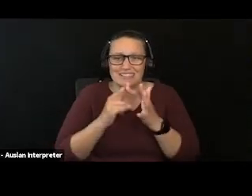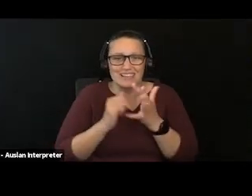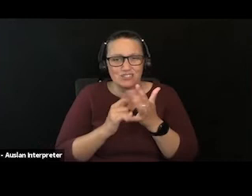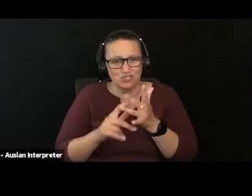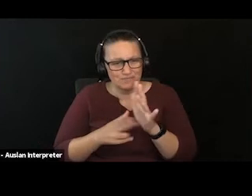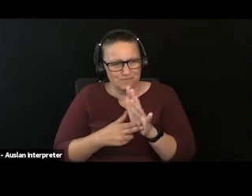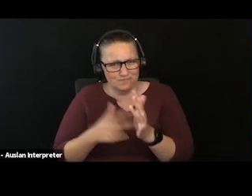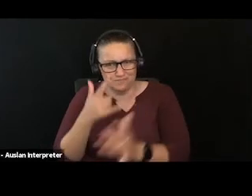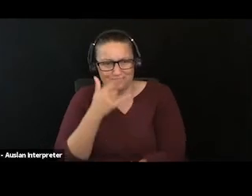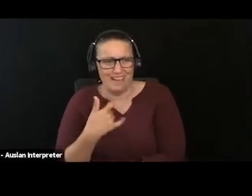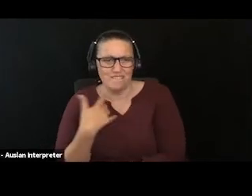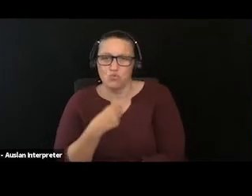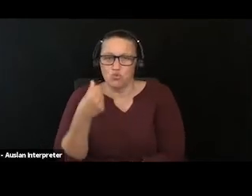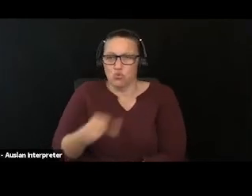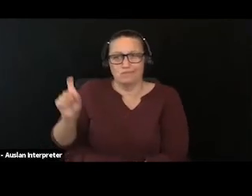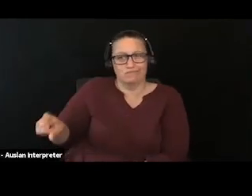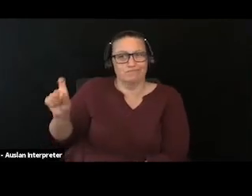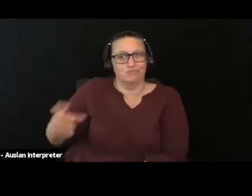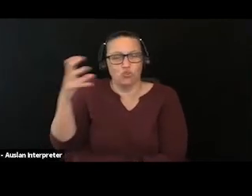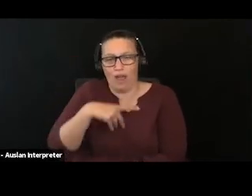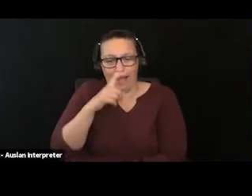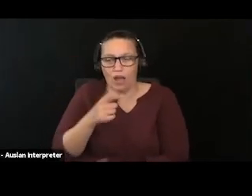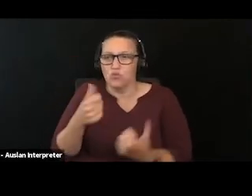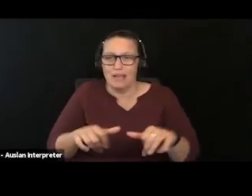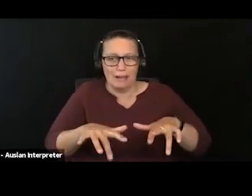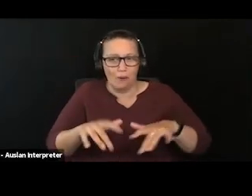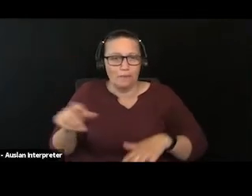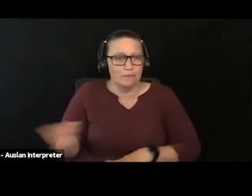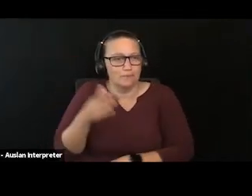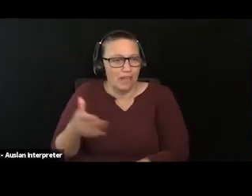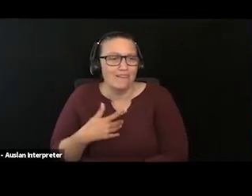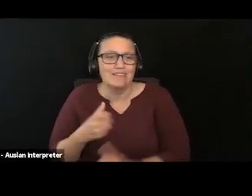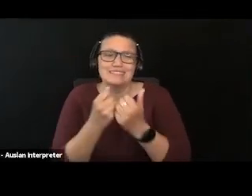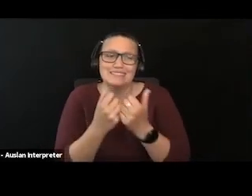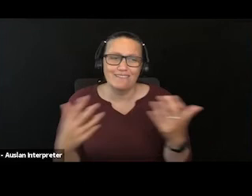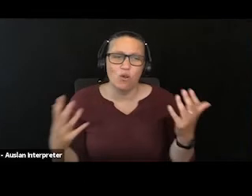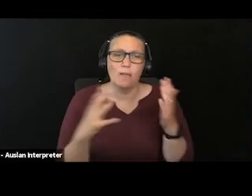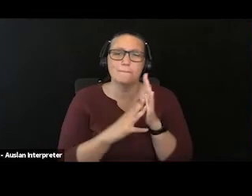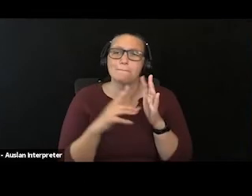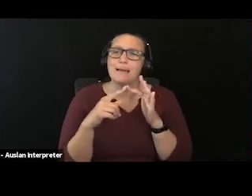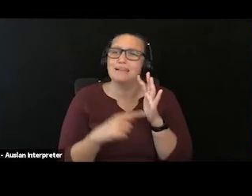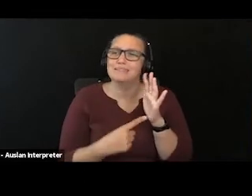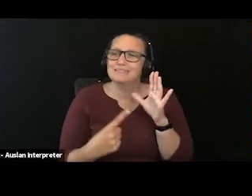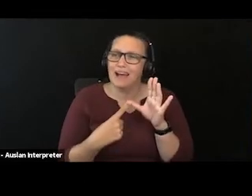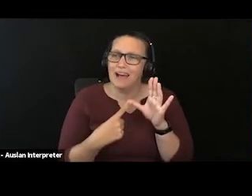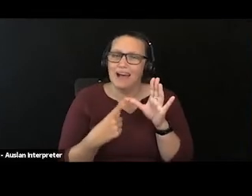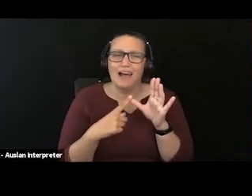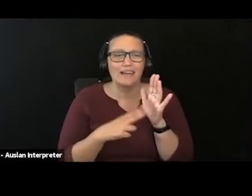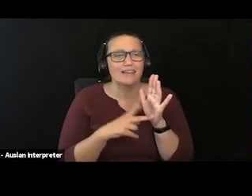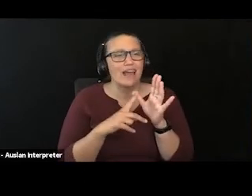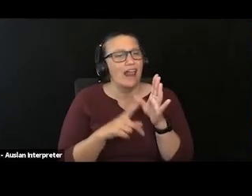I'm having to use this one. We have several meta-analyses that have been carried out and updated through the